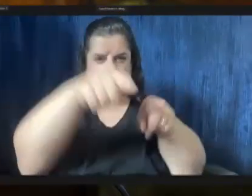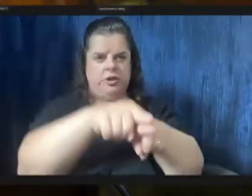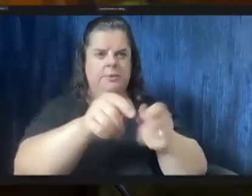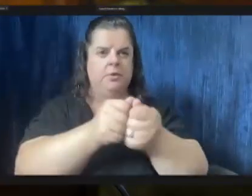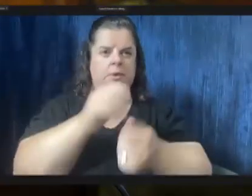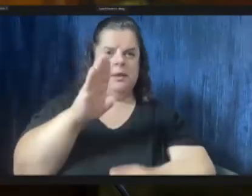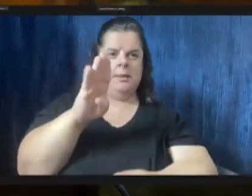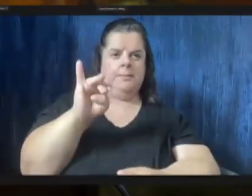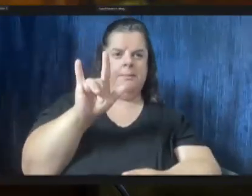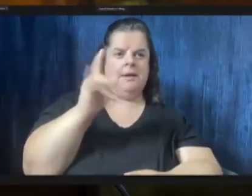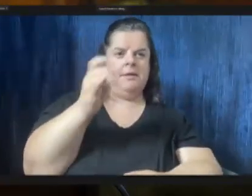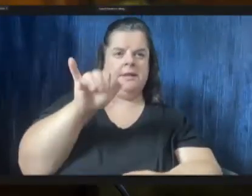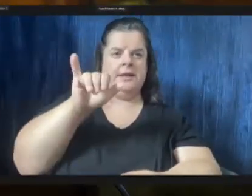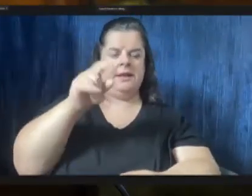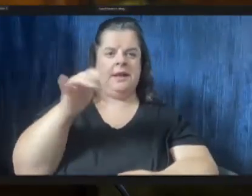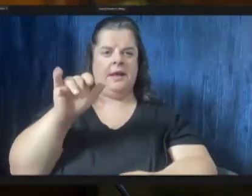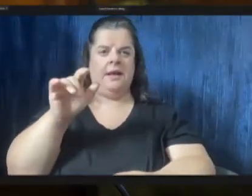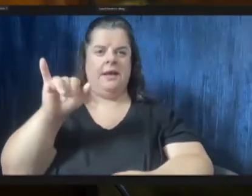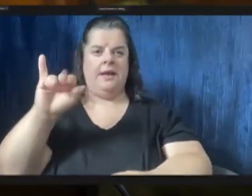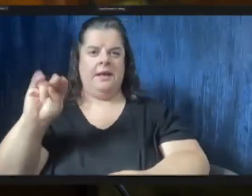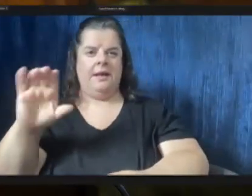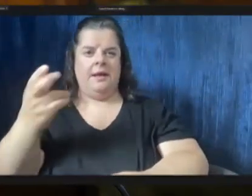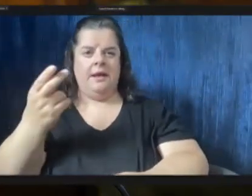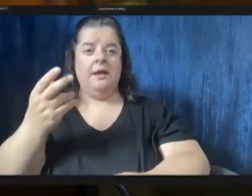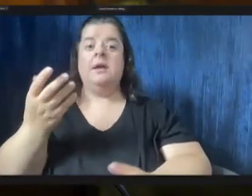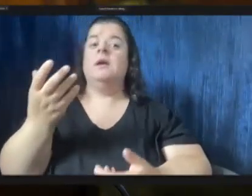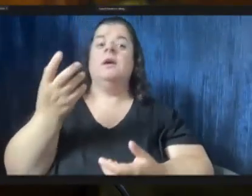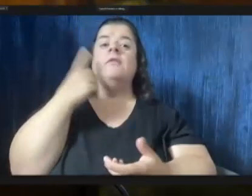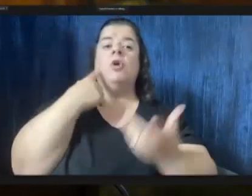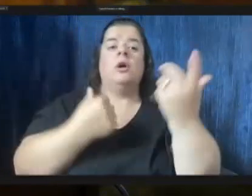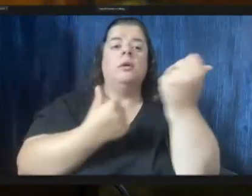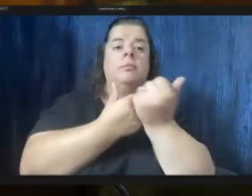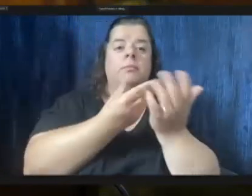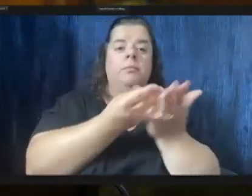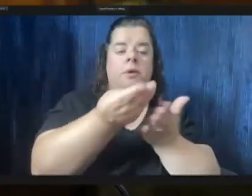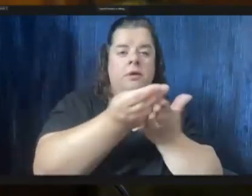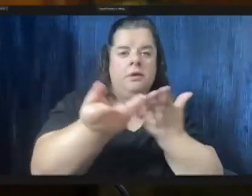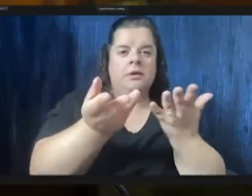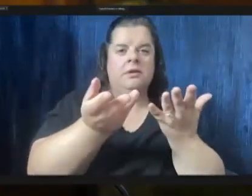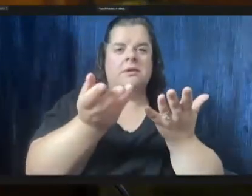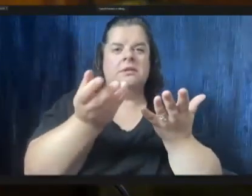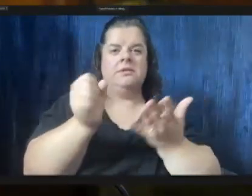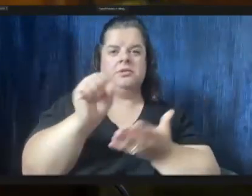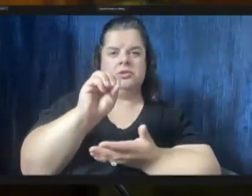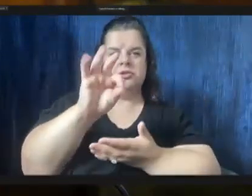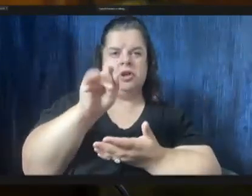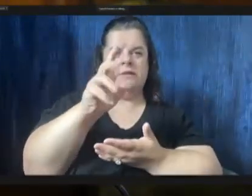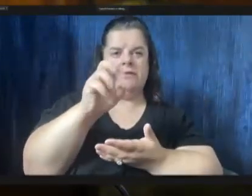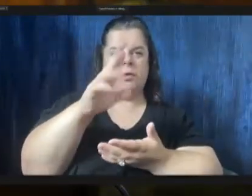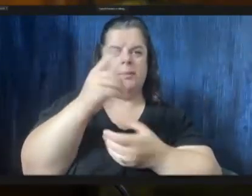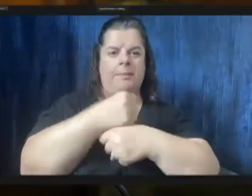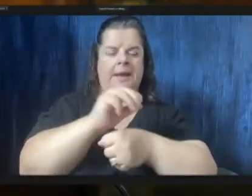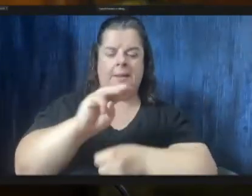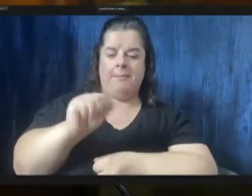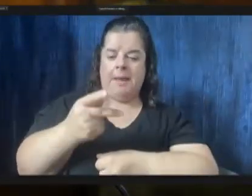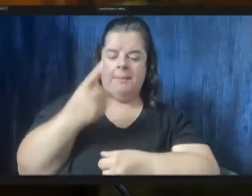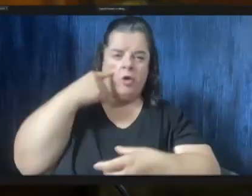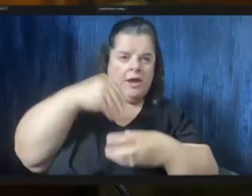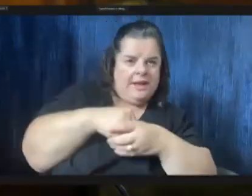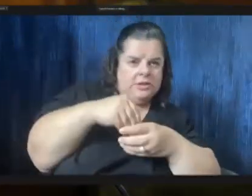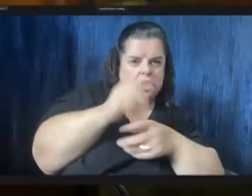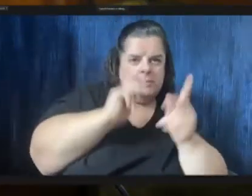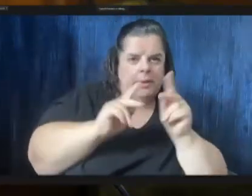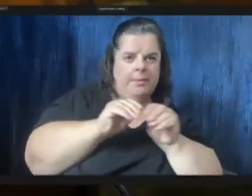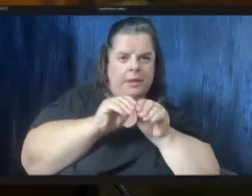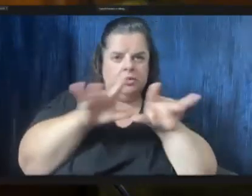Inc. to purchase software and related support services that will create an interactive map for internal and public visual display of